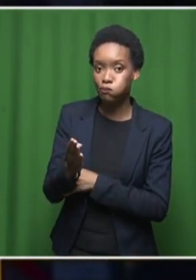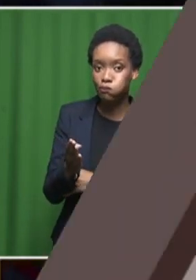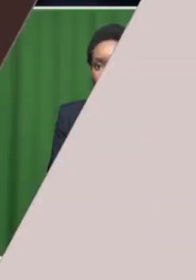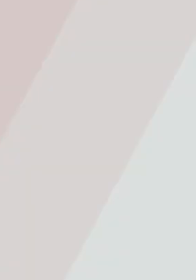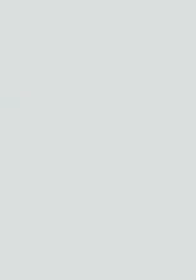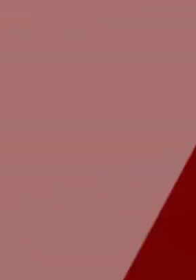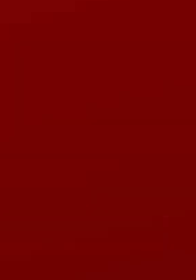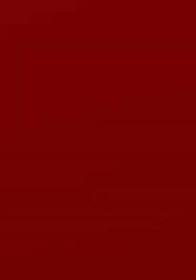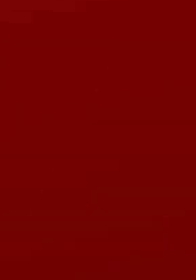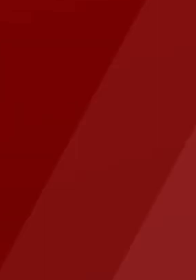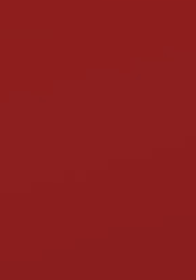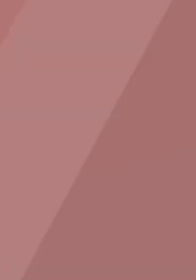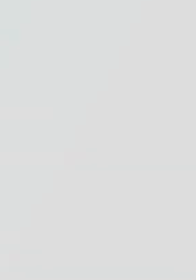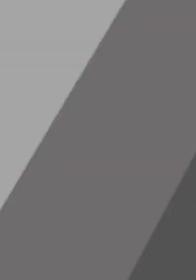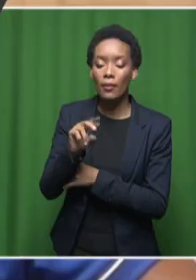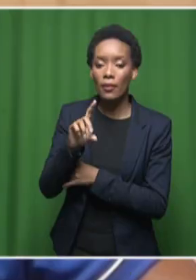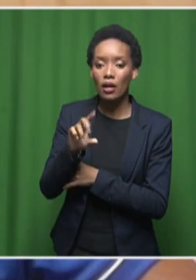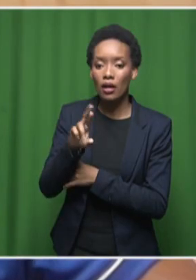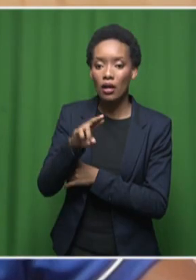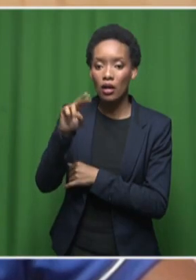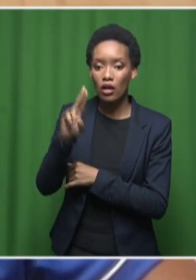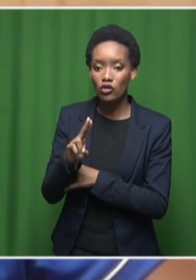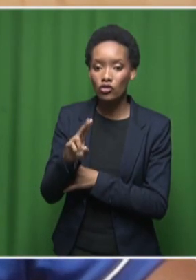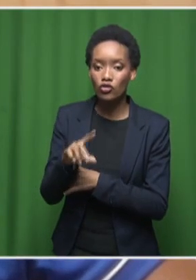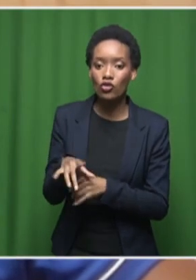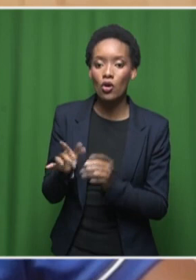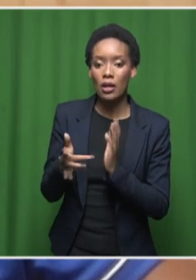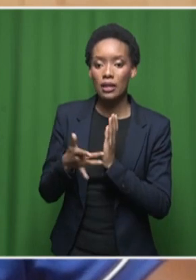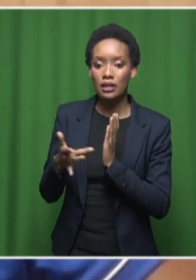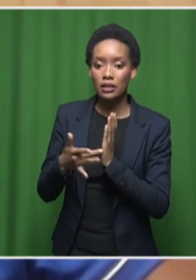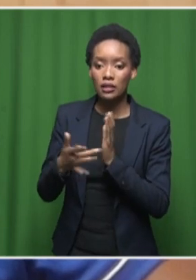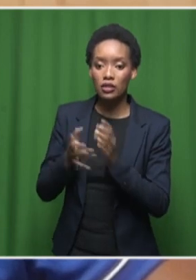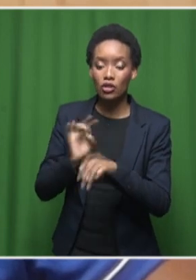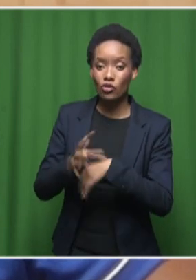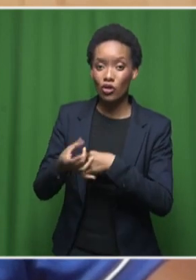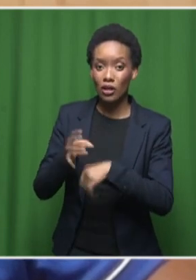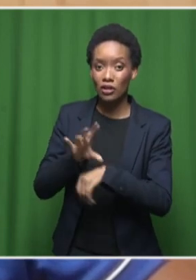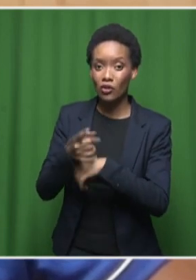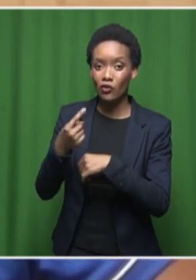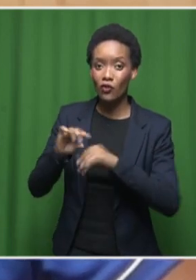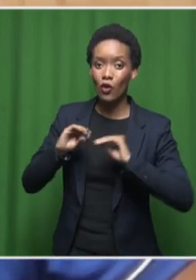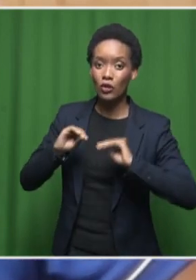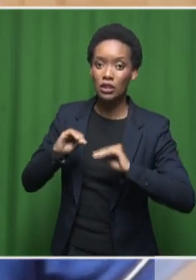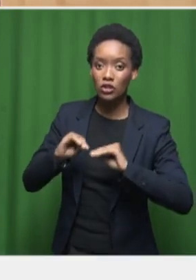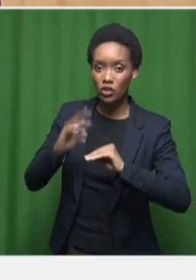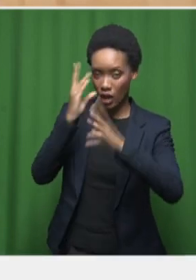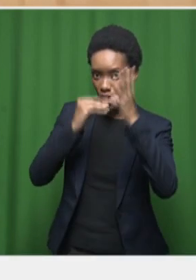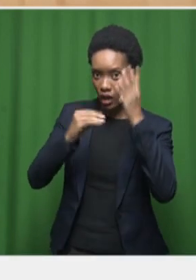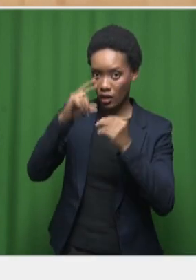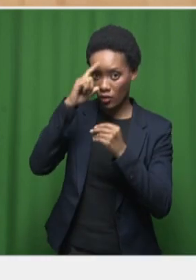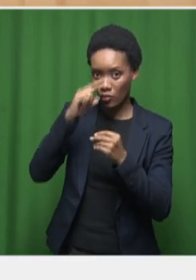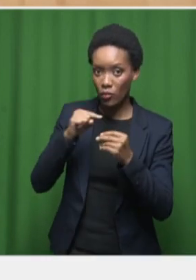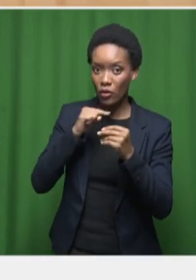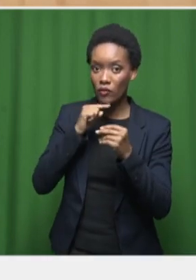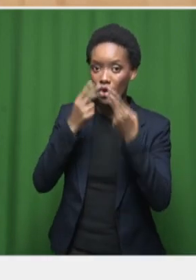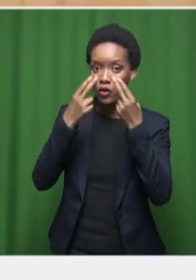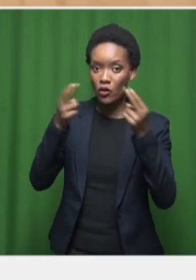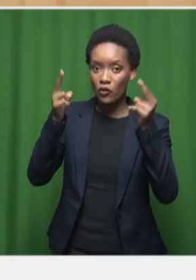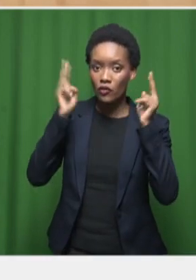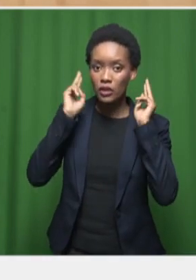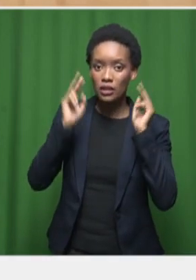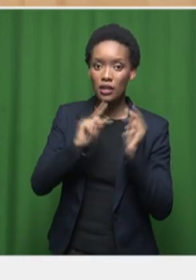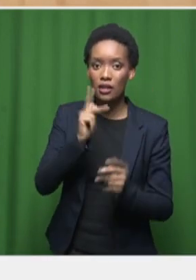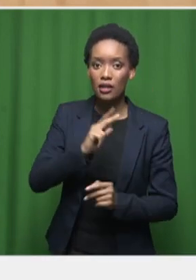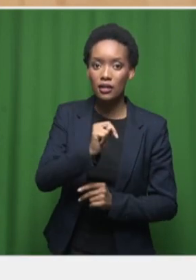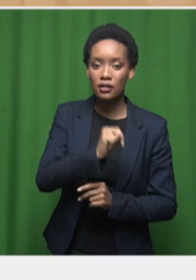Abdulbaqi Badru, a technology consultant for a DVC teaching and learning portfolio at the University of KwaZulu-Natal. Badru,